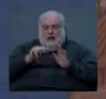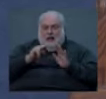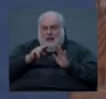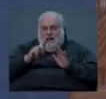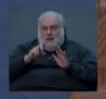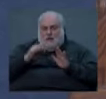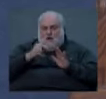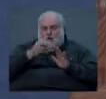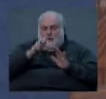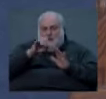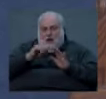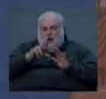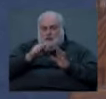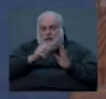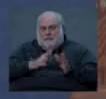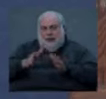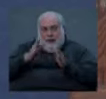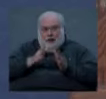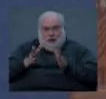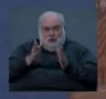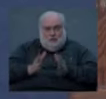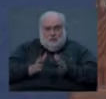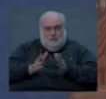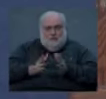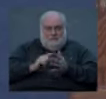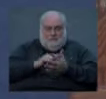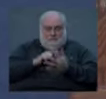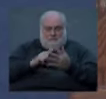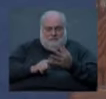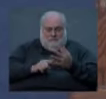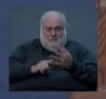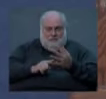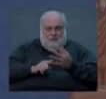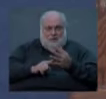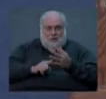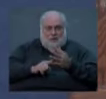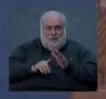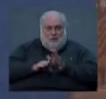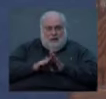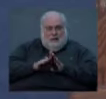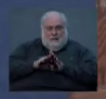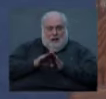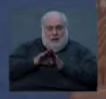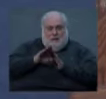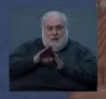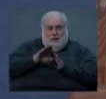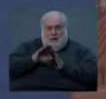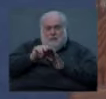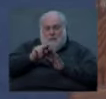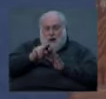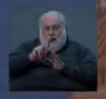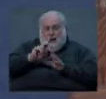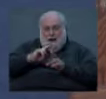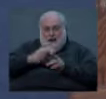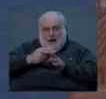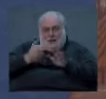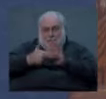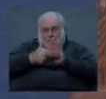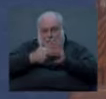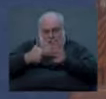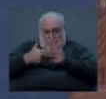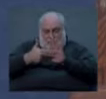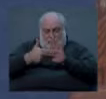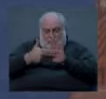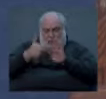surveyors. So in regards to coming up with a brand of name of a neighborhood, given